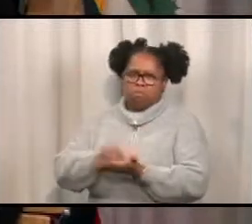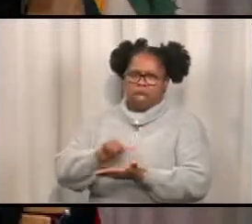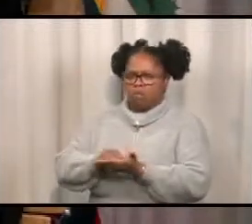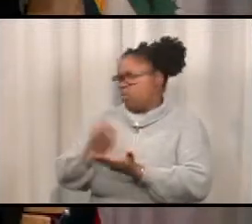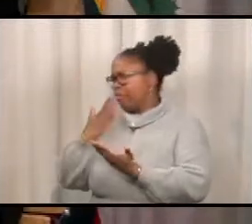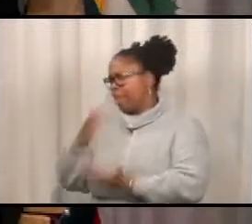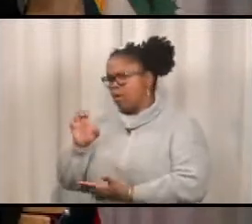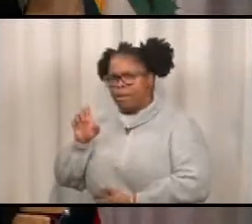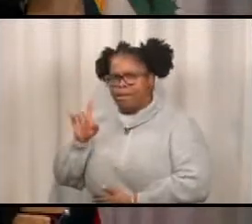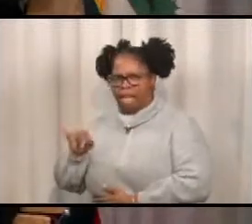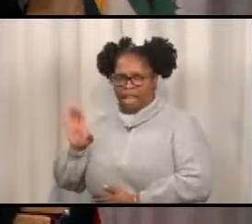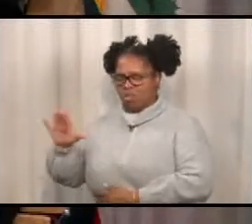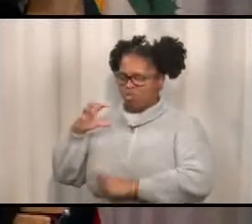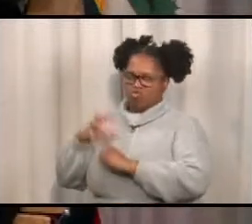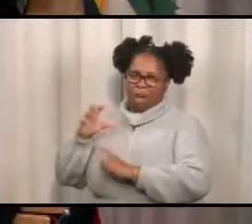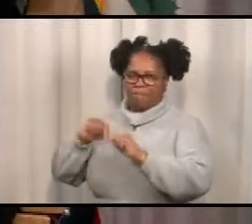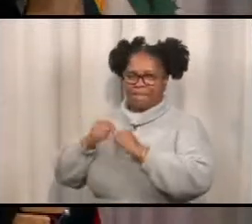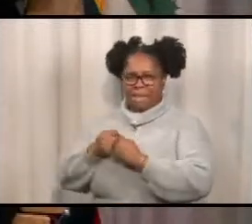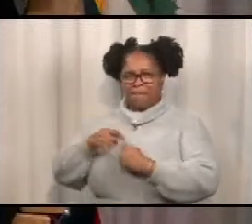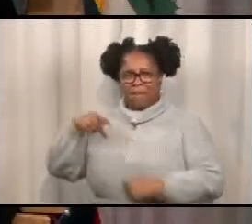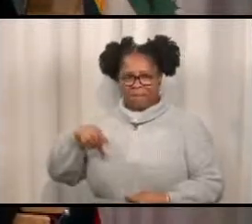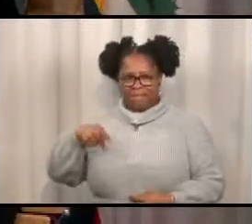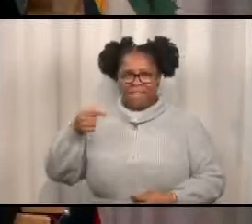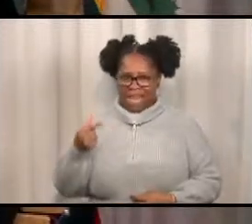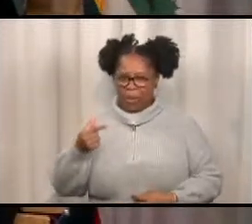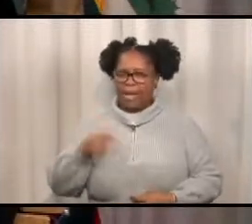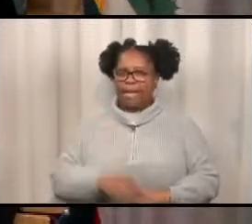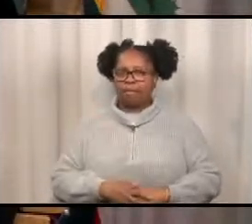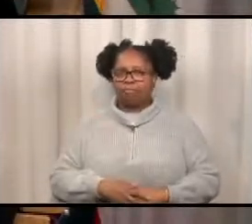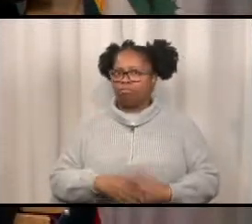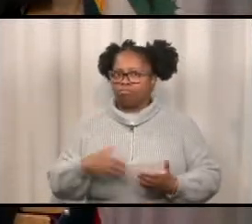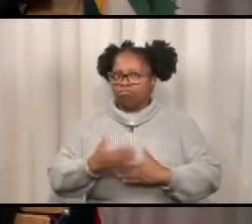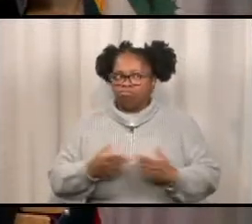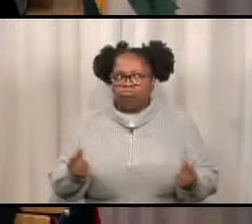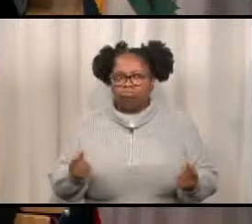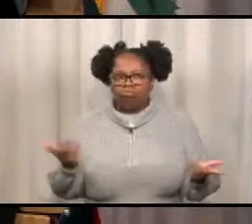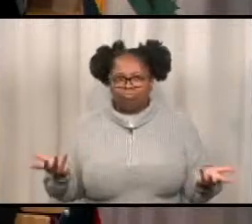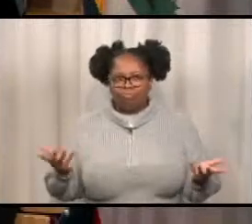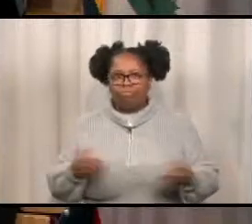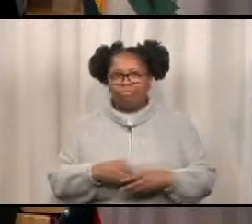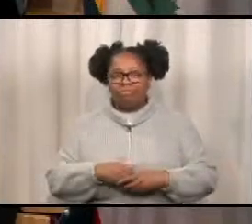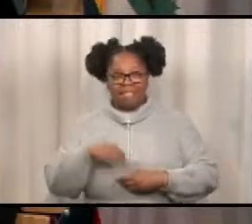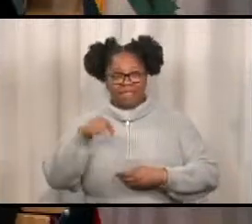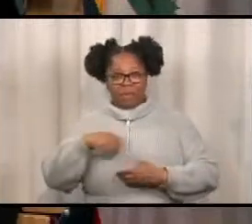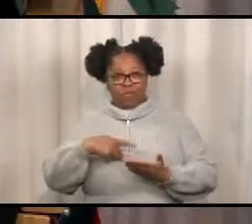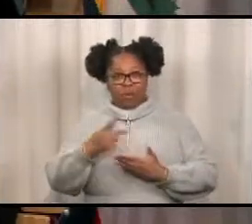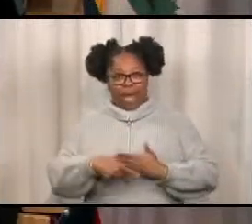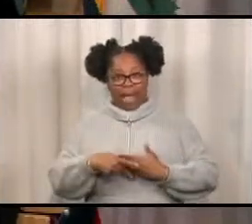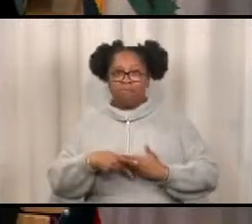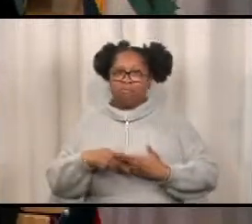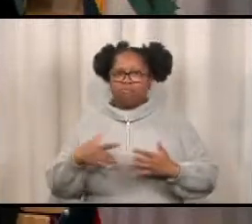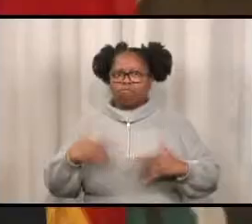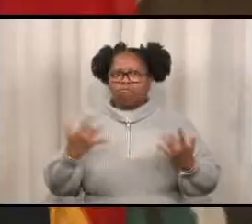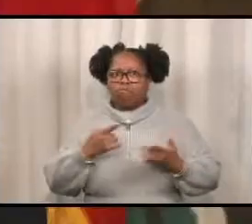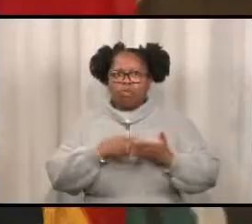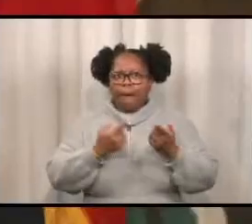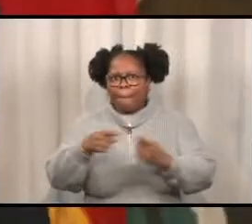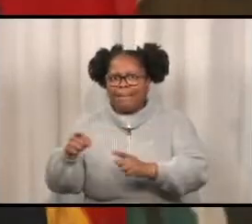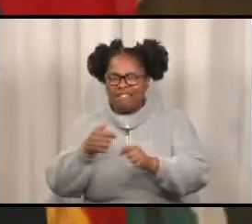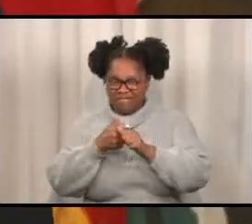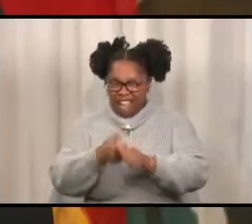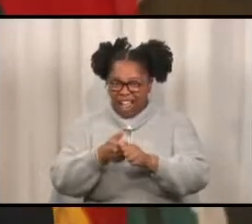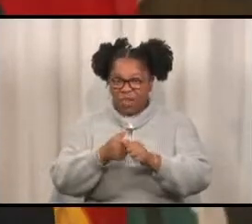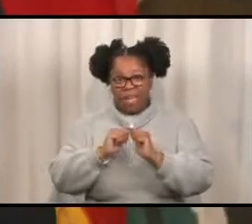Eli, and your incredible team at Pacific Gateway. Thank you. So what's next? This program, you can follow its progress at